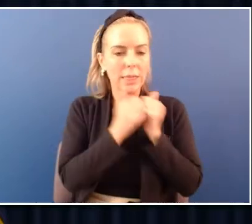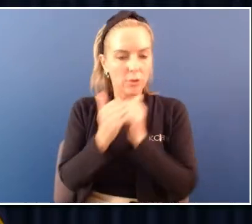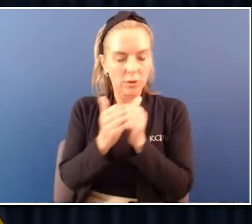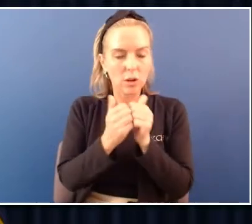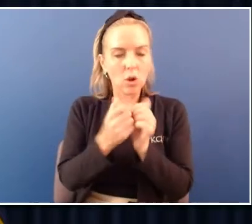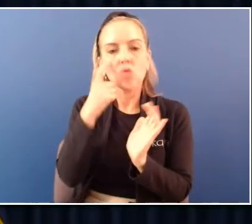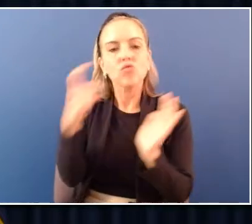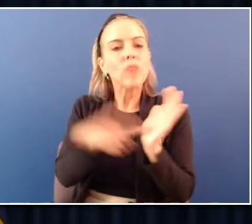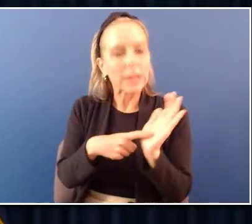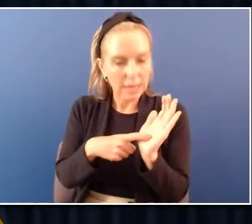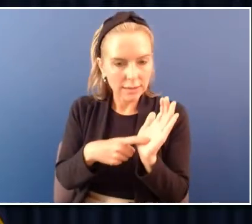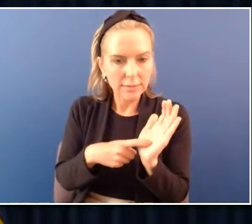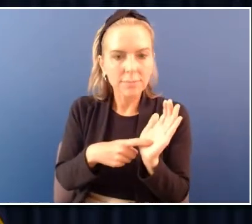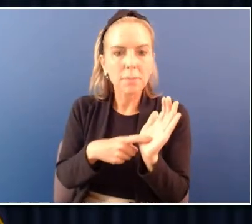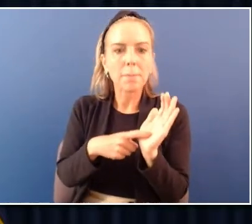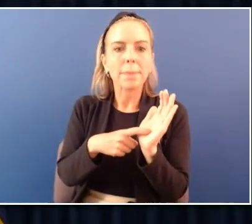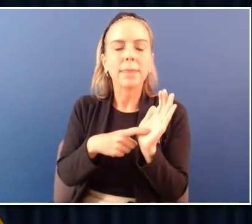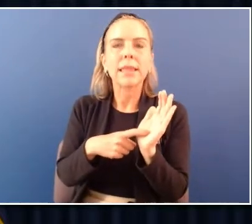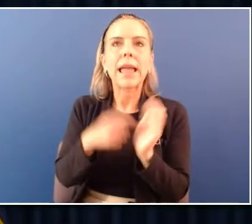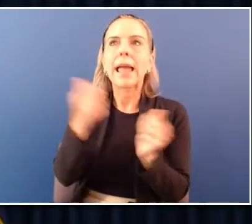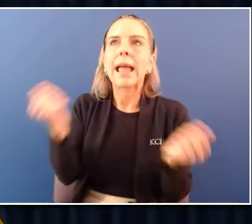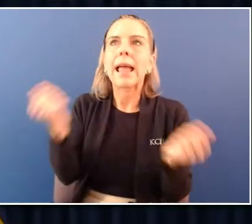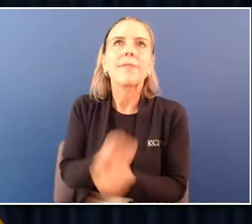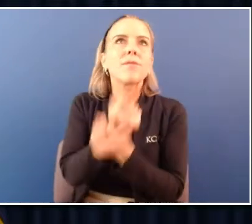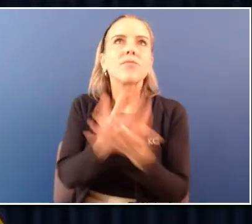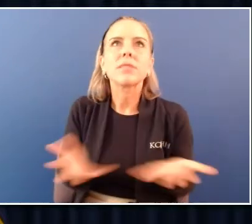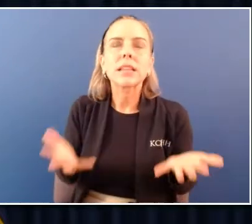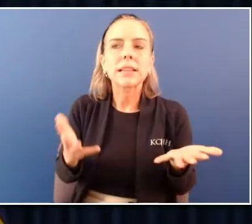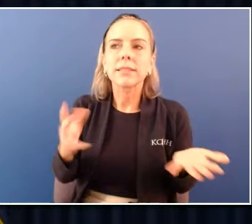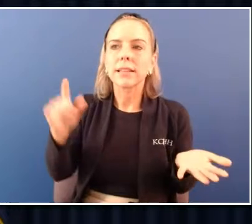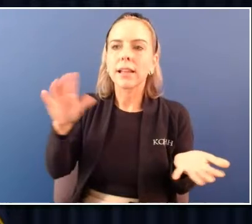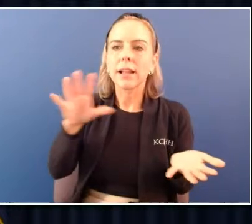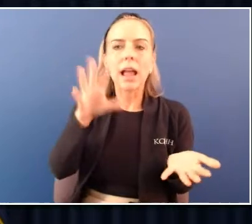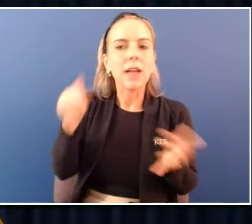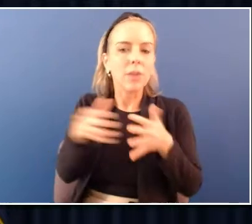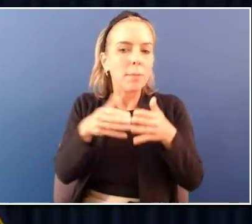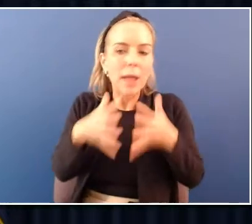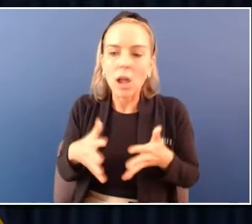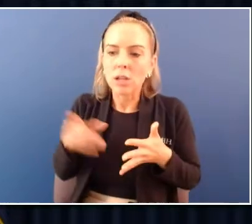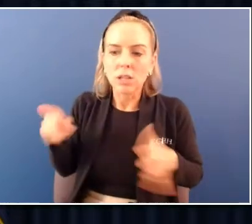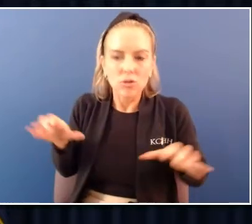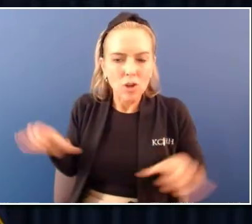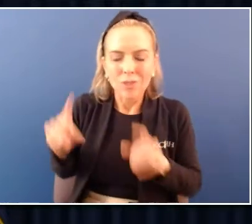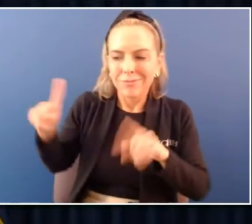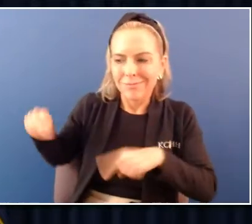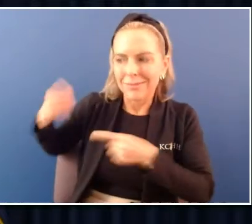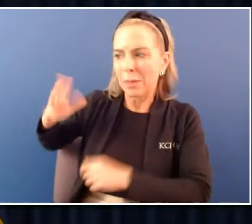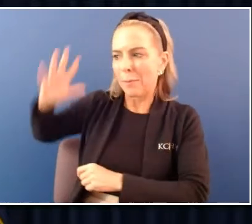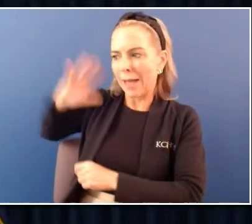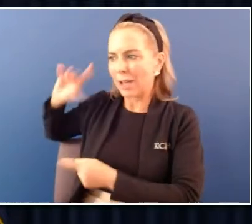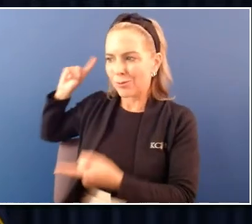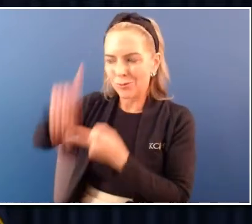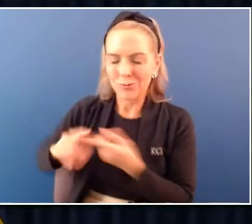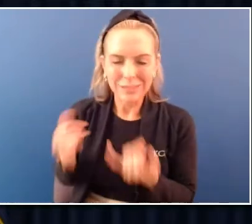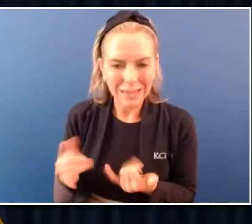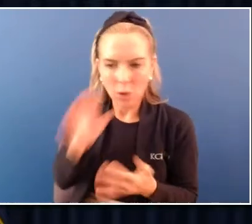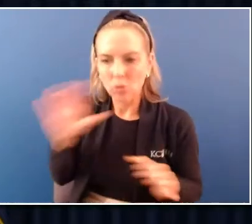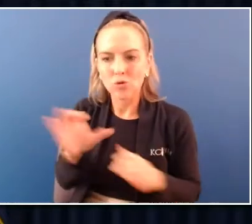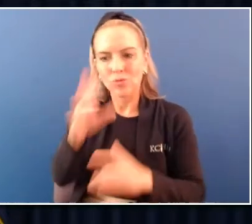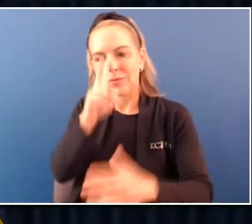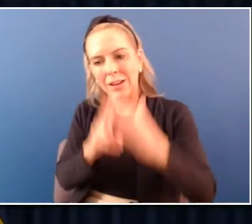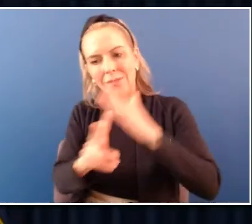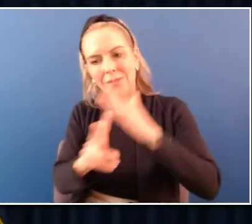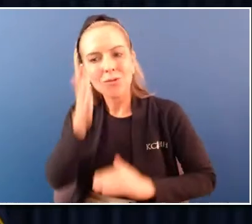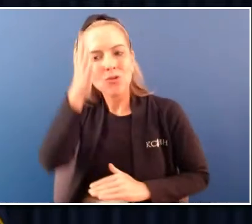recognizing everything that African Americans have done, both in the past and the present, and will do in the future for this great country